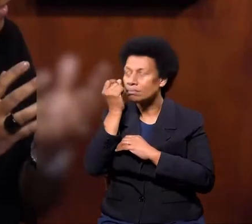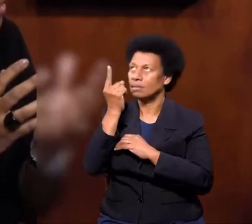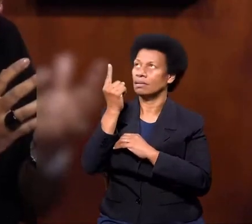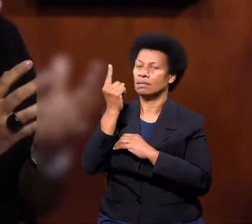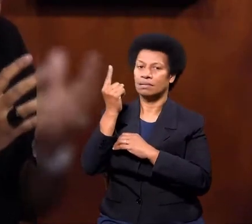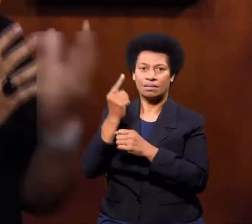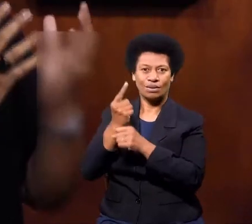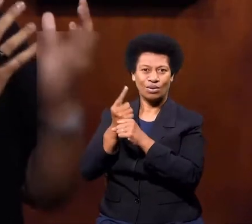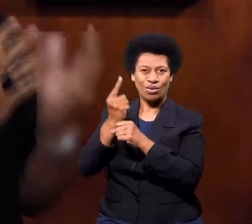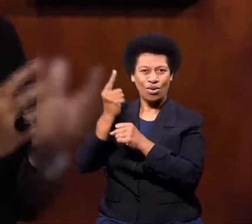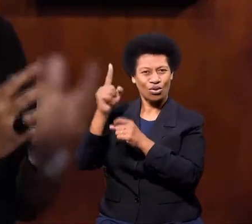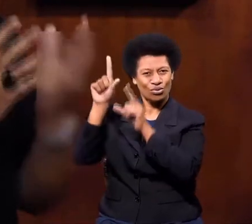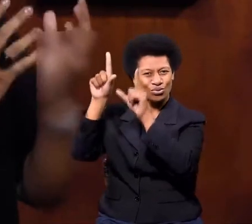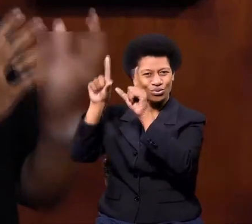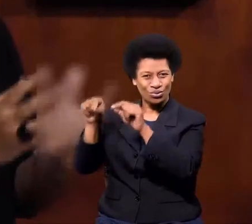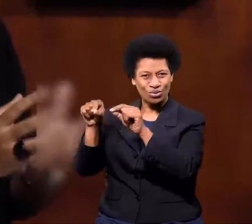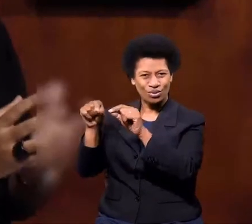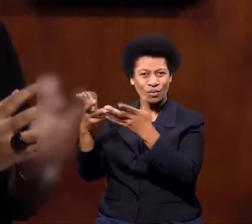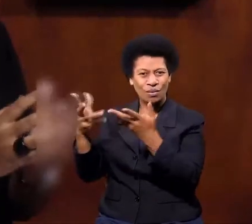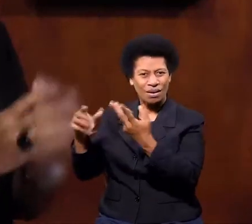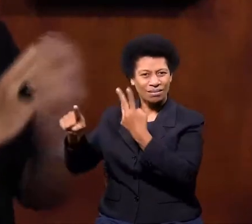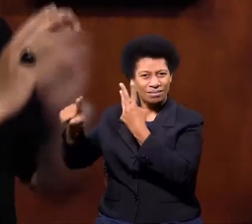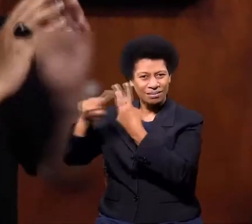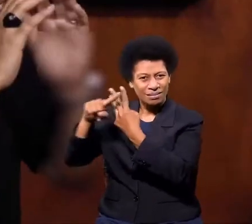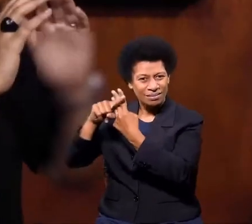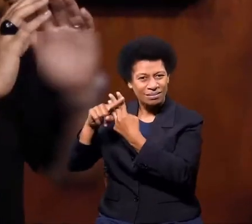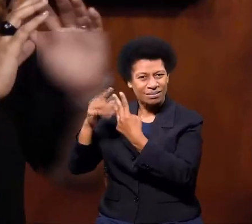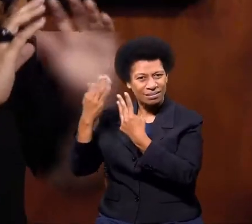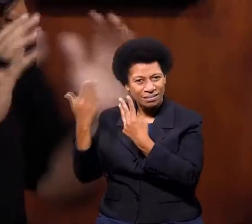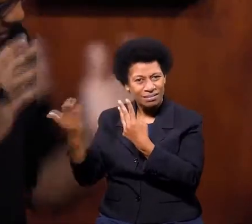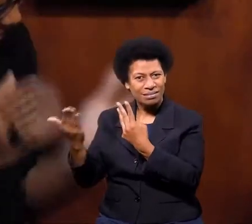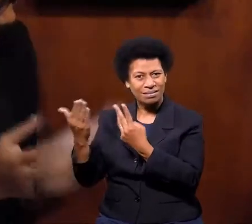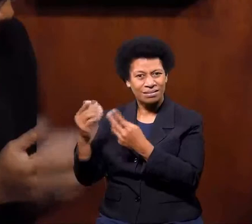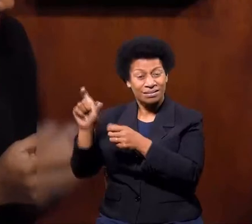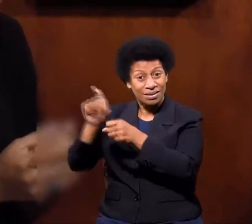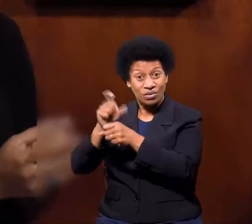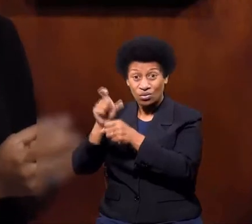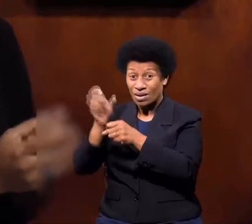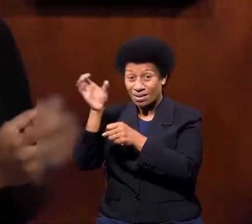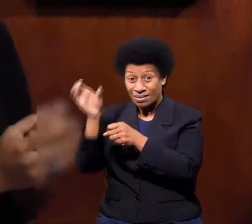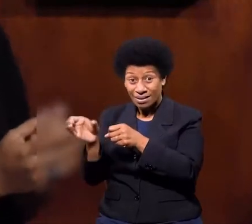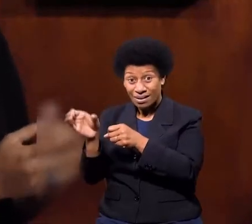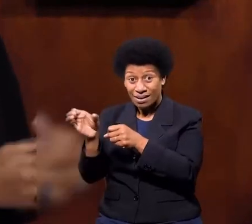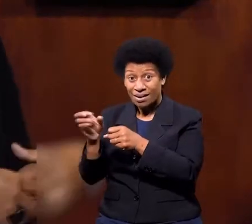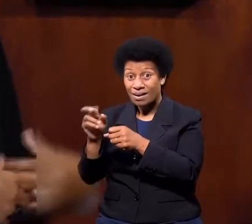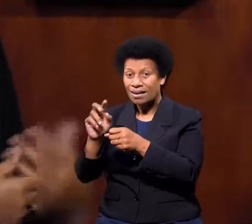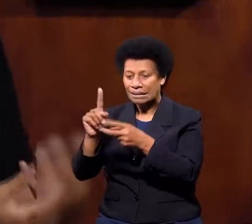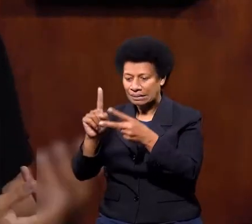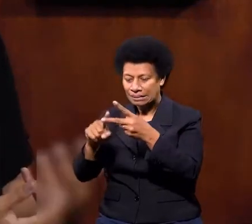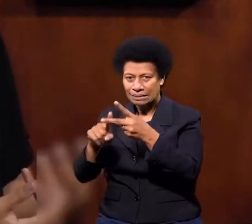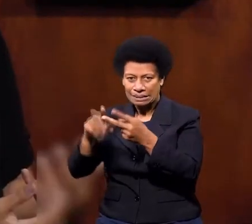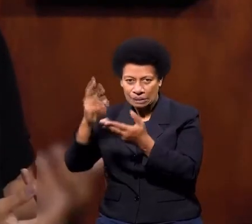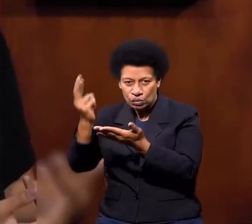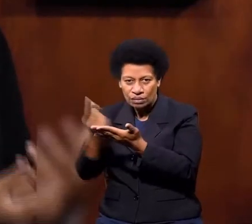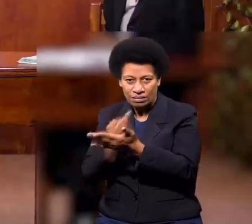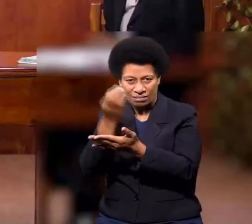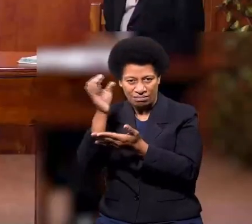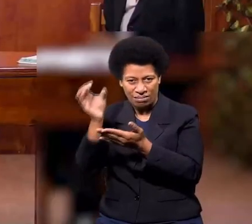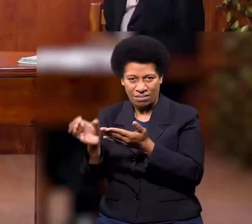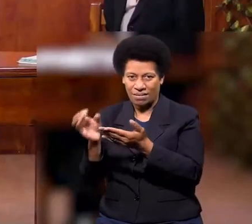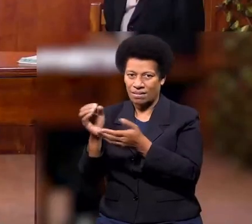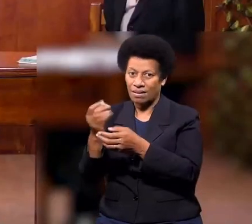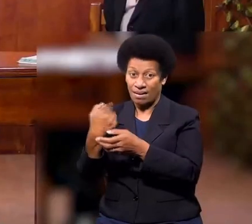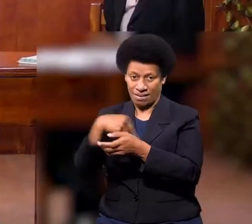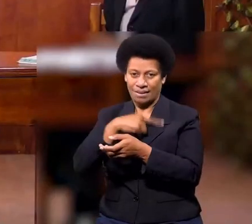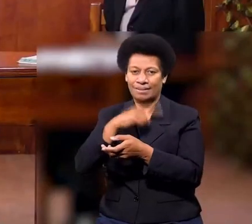God is and what God has done, not only as a creator, but as our redeemer. Amen. You know, only then